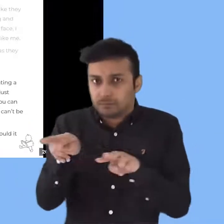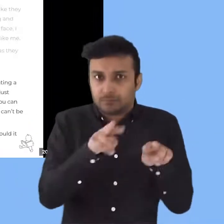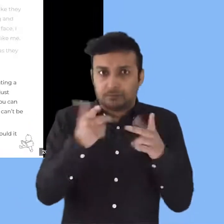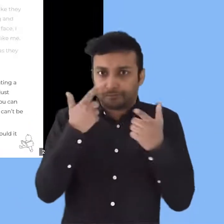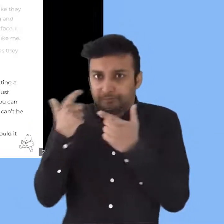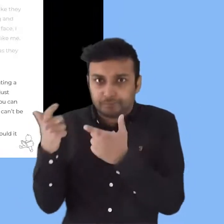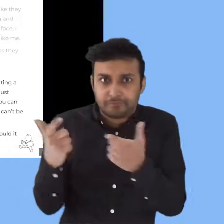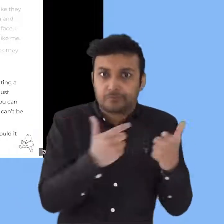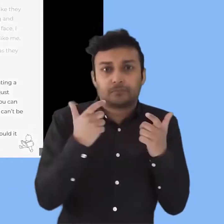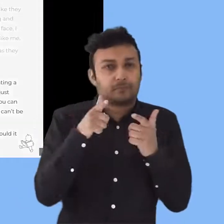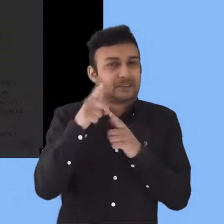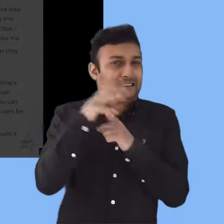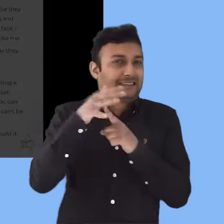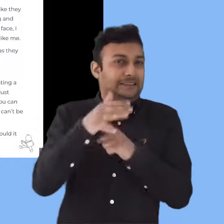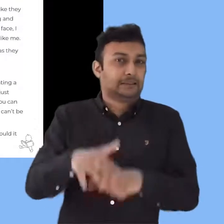of issues.